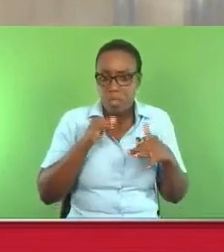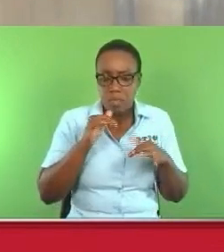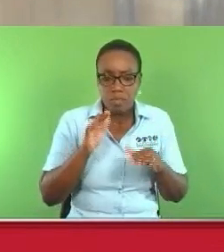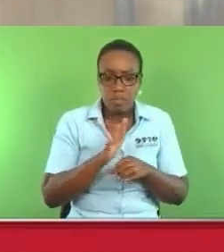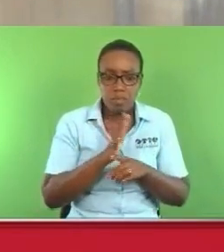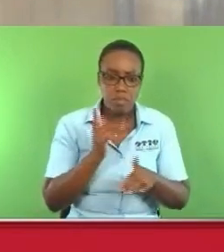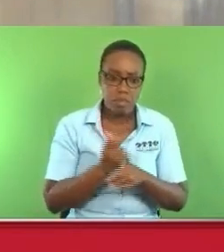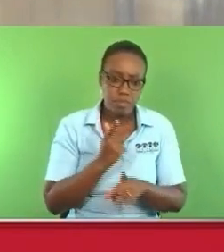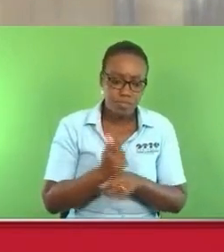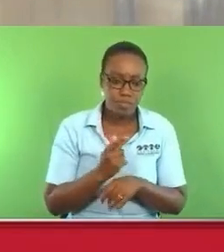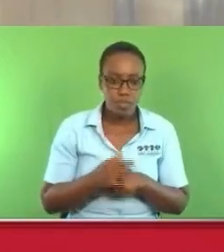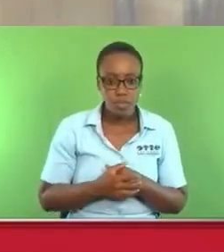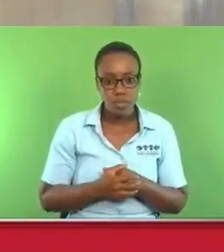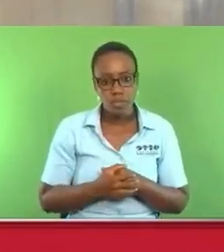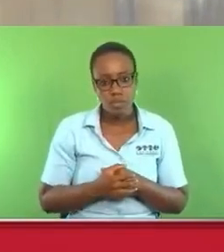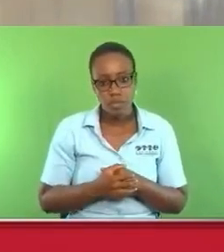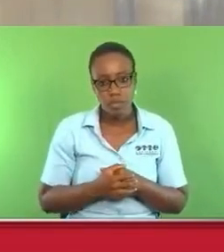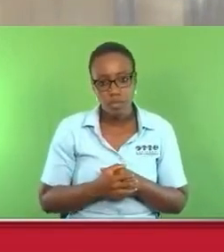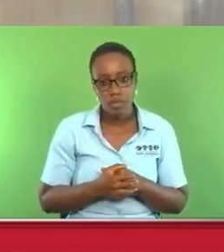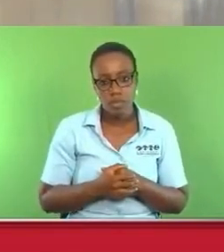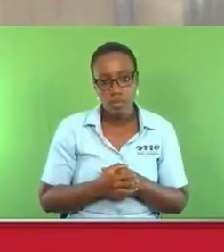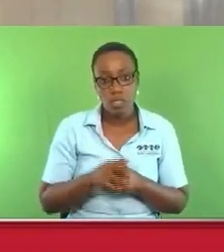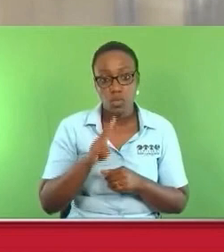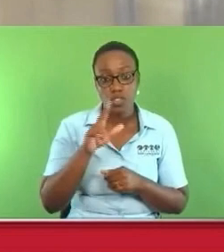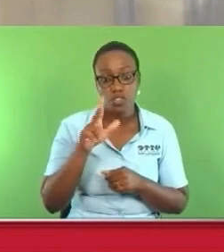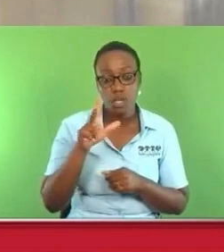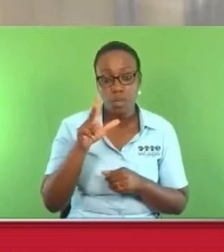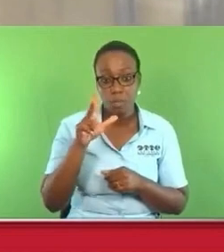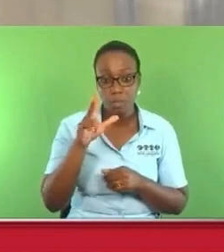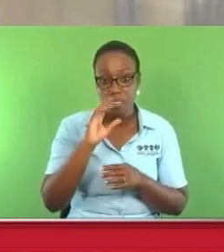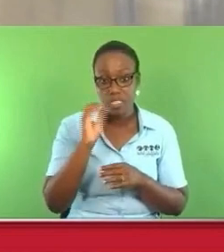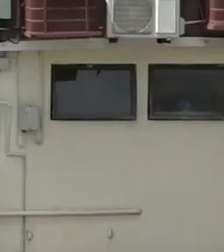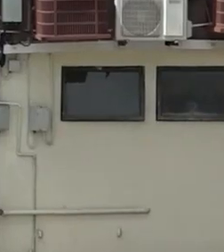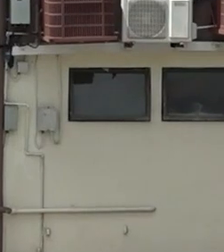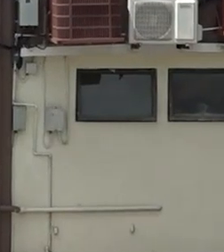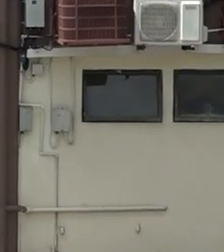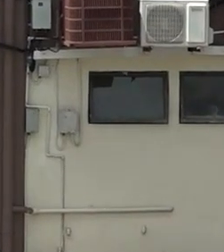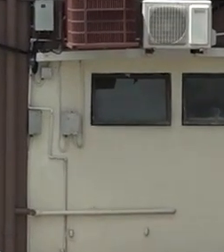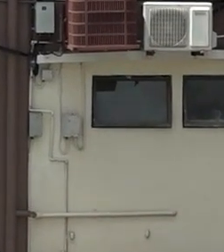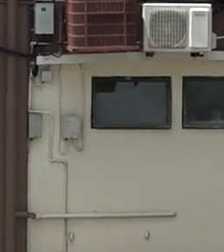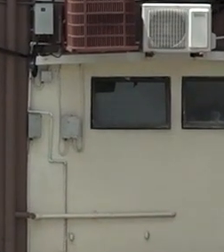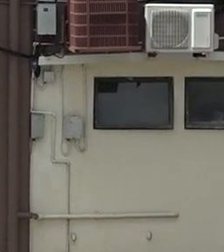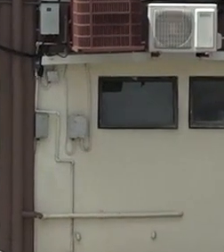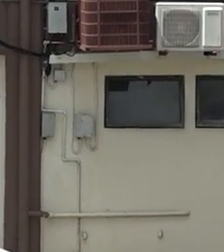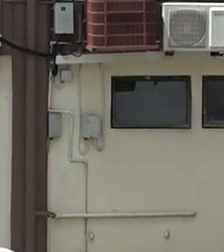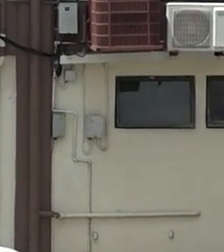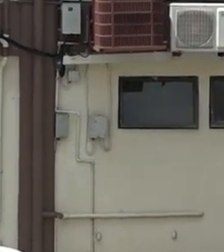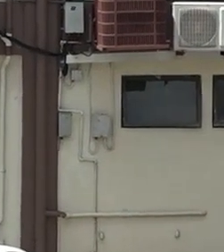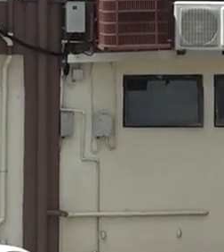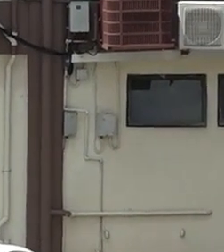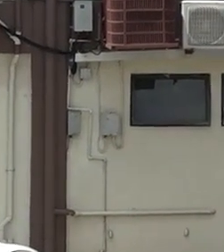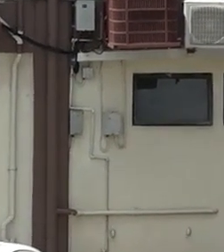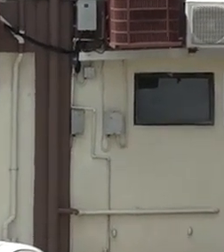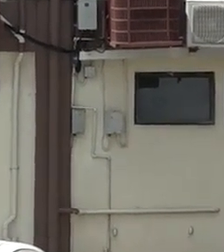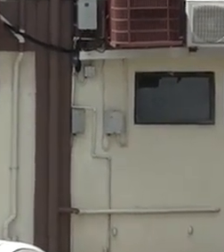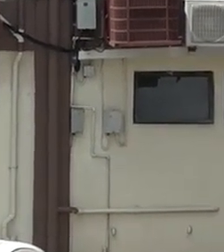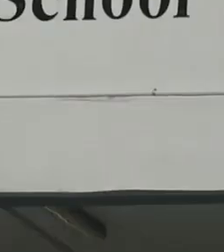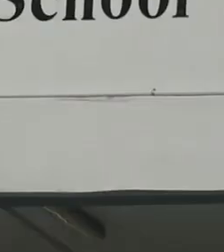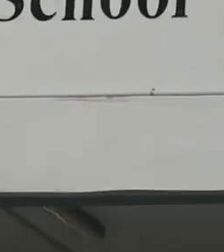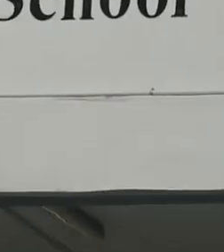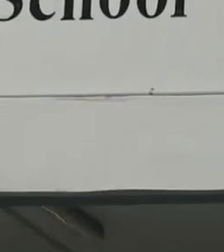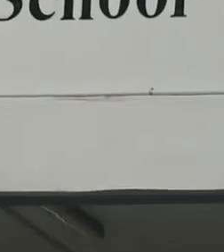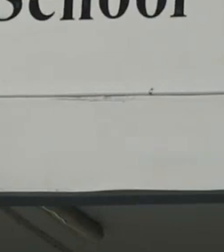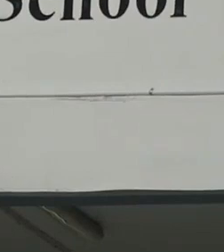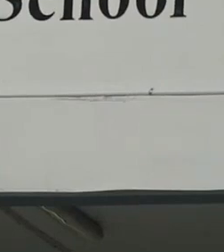average of 23% for the Eastern Caribbean. He also enumerated other issues, including alcohol abuse, drug abuse,